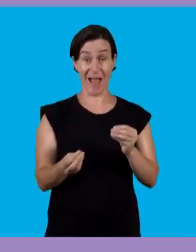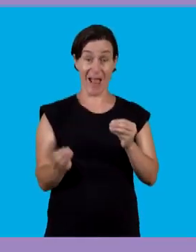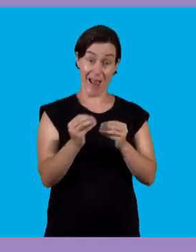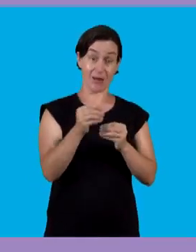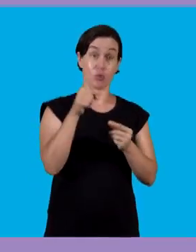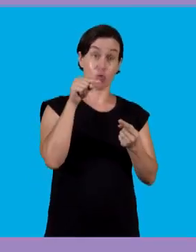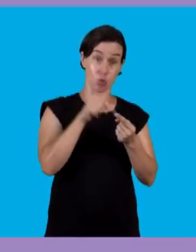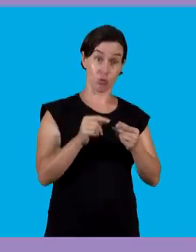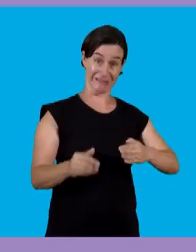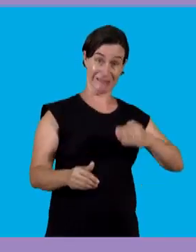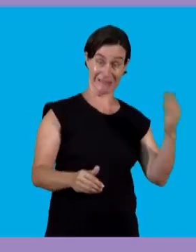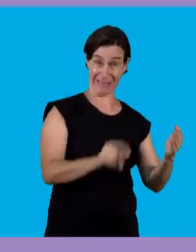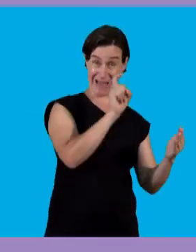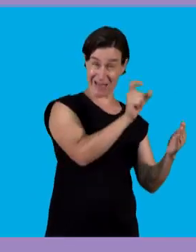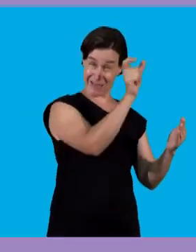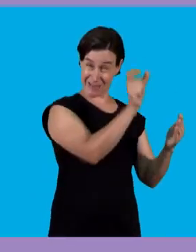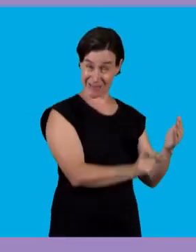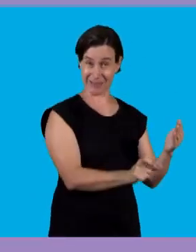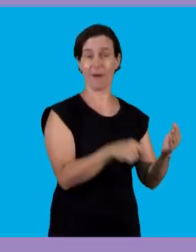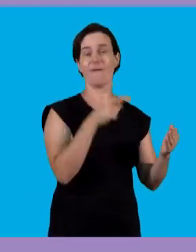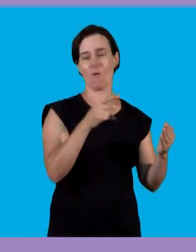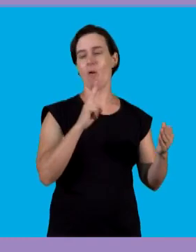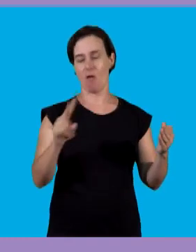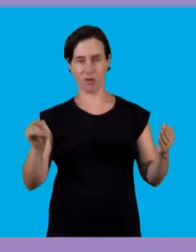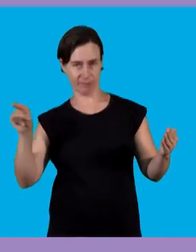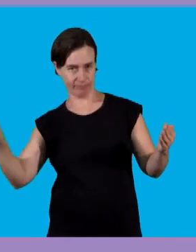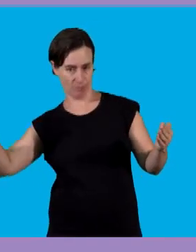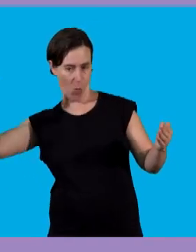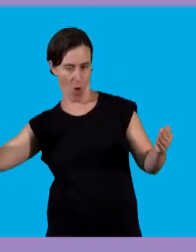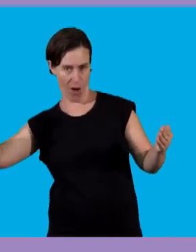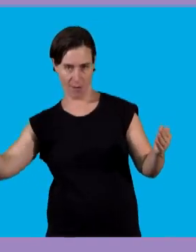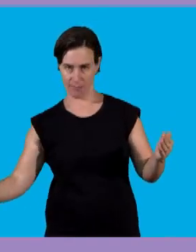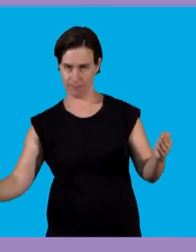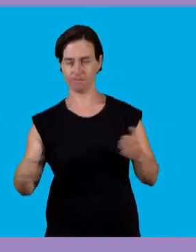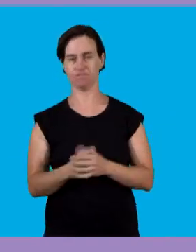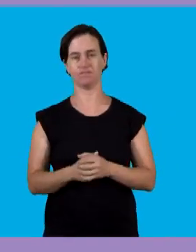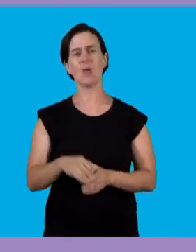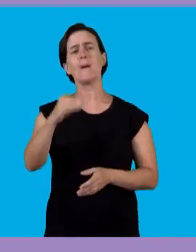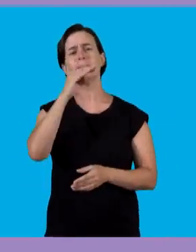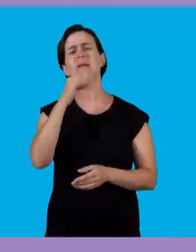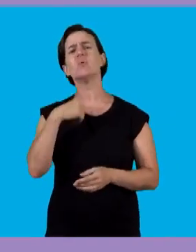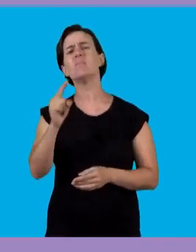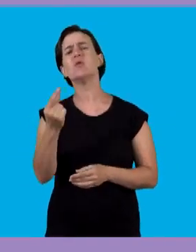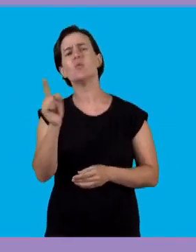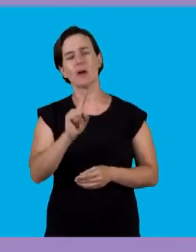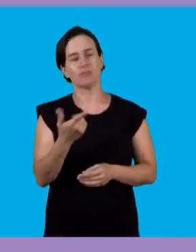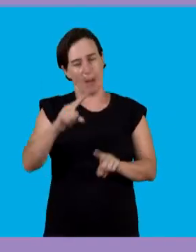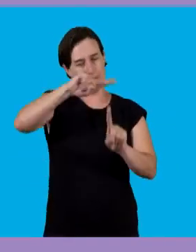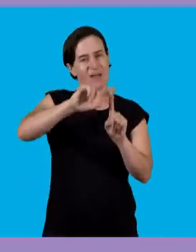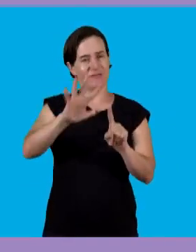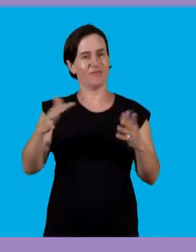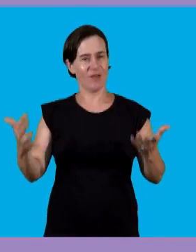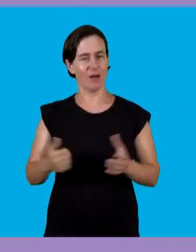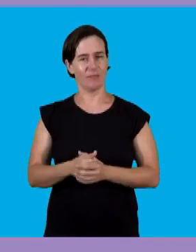an input value to get an output value. So it's quite clear that the rule here is to add 5. What are we adding that 5